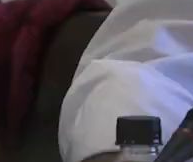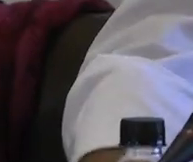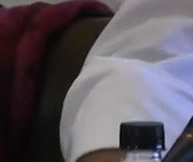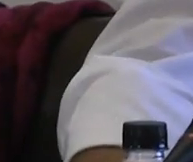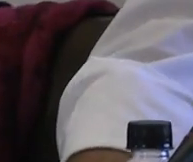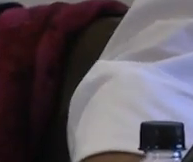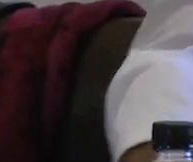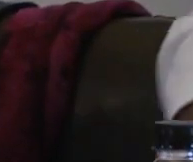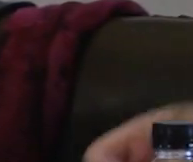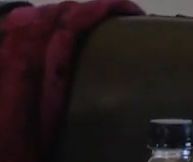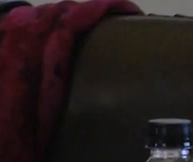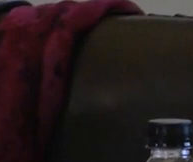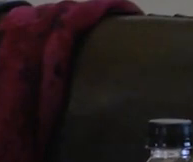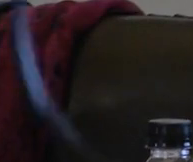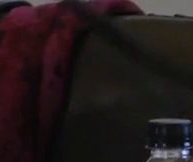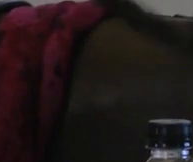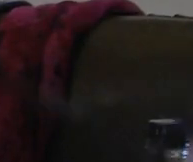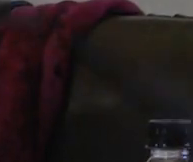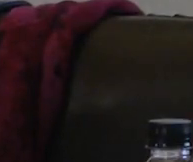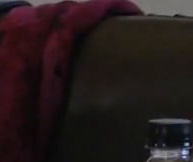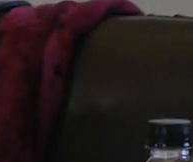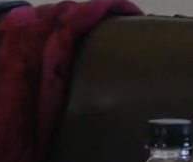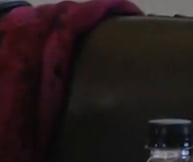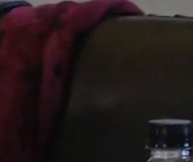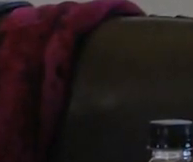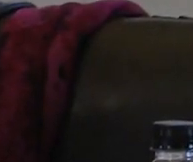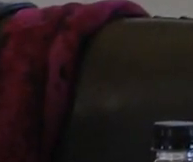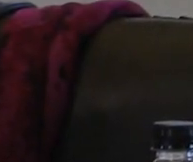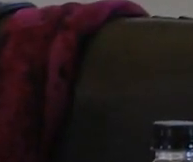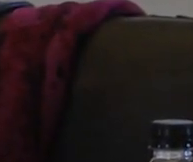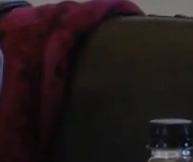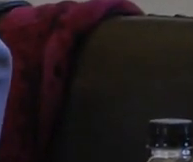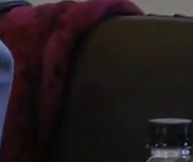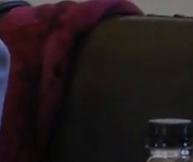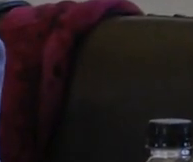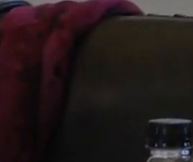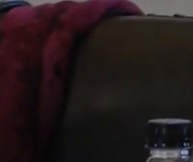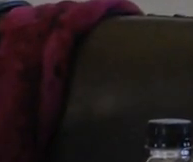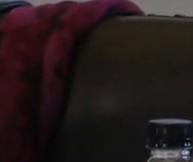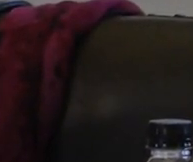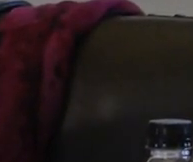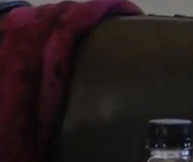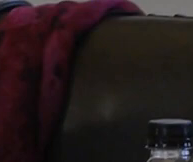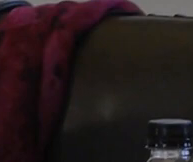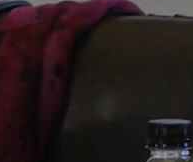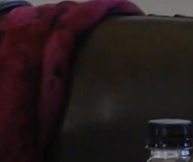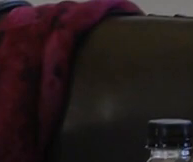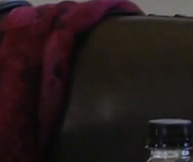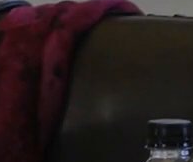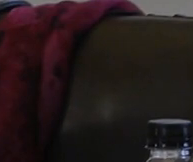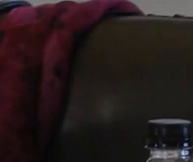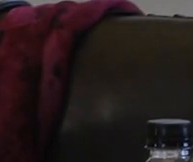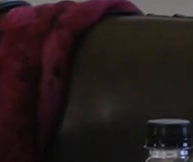channel kept on changing after every speaker it was a different channel so